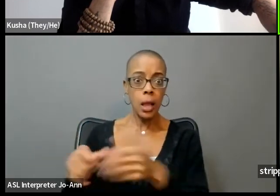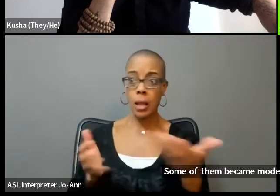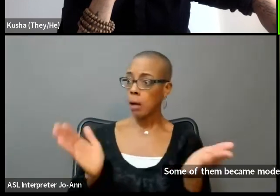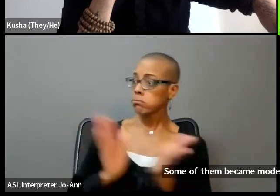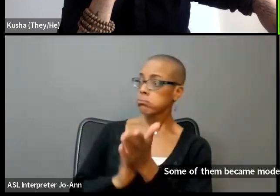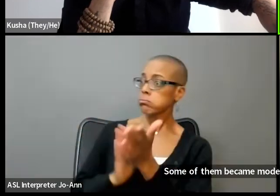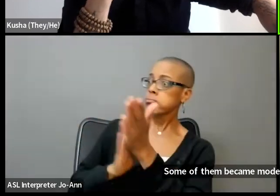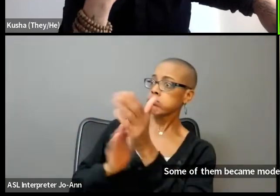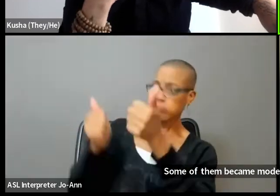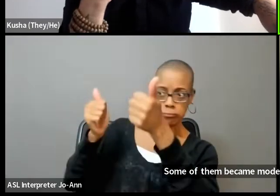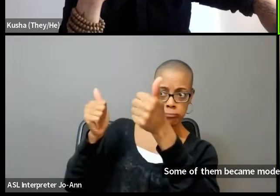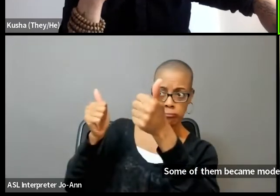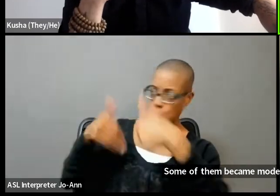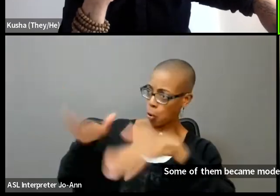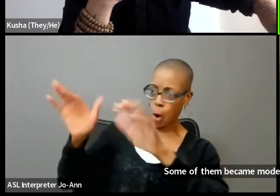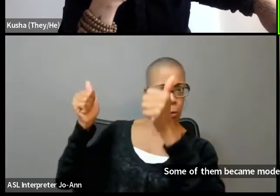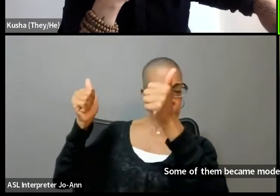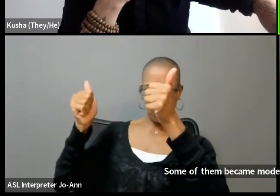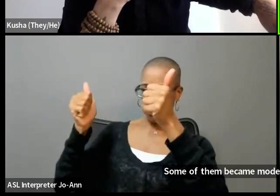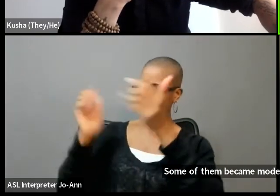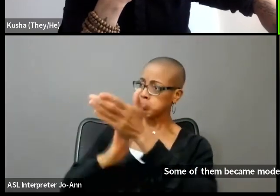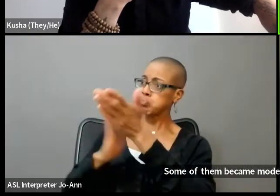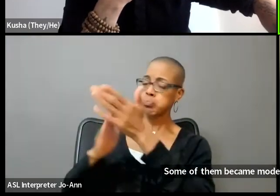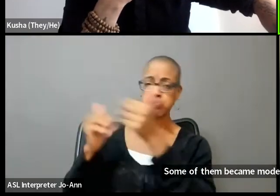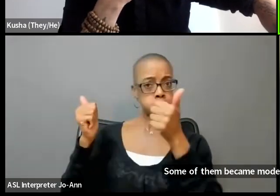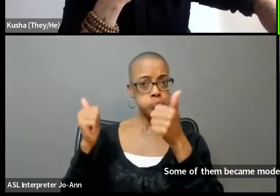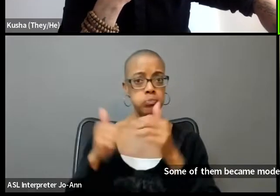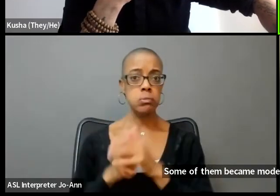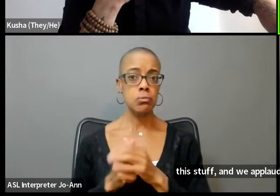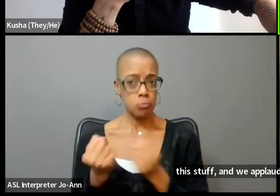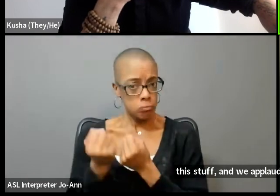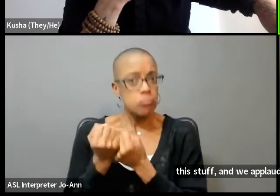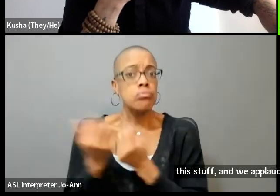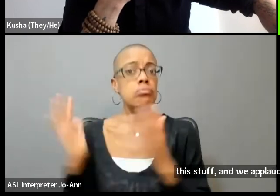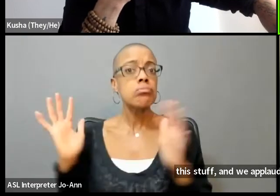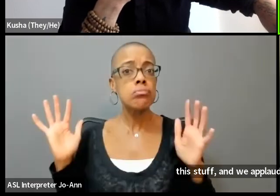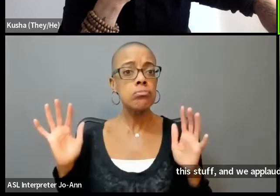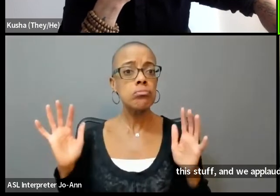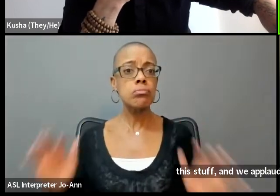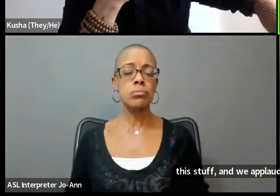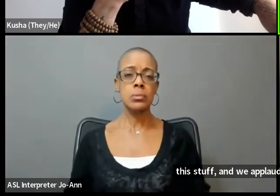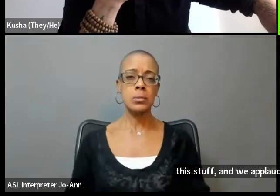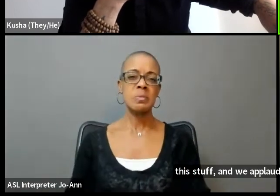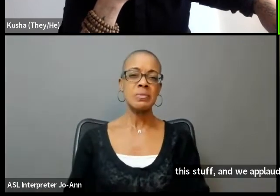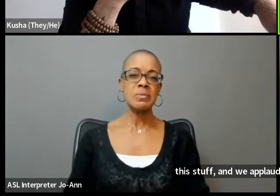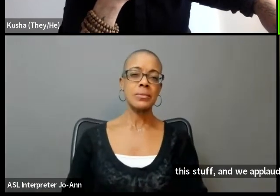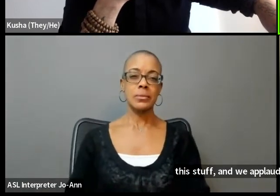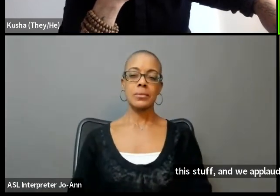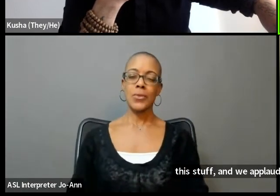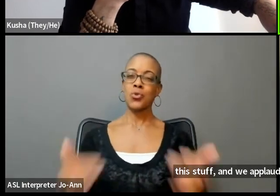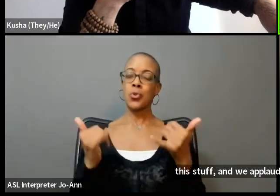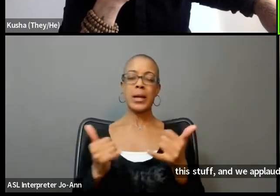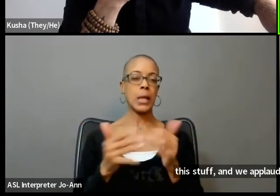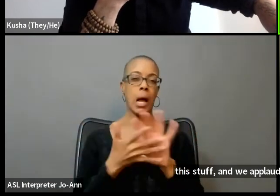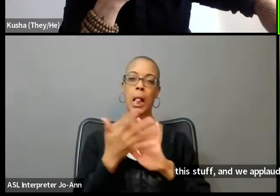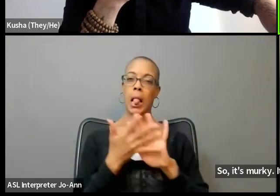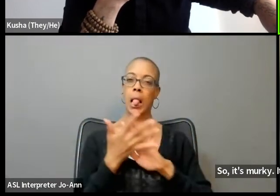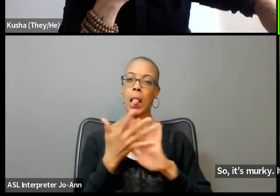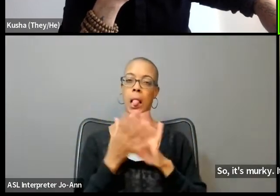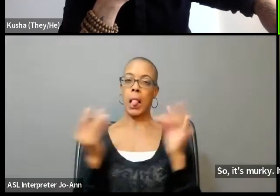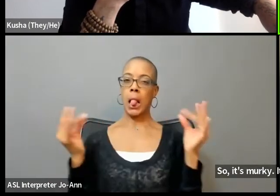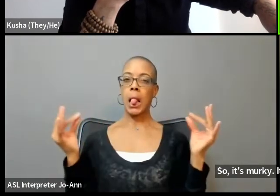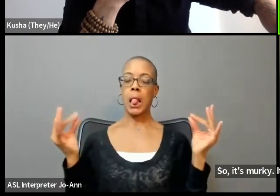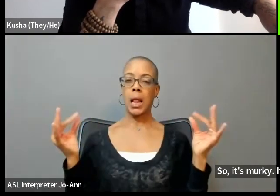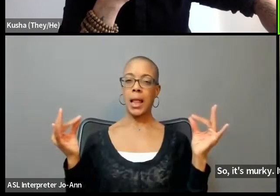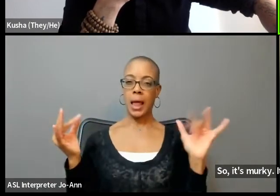them like, girl, go, you know. So it's murky. It's very, very murky in that area.